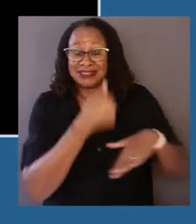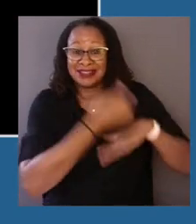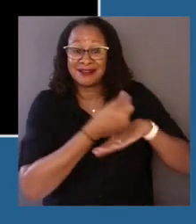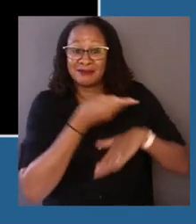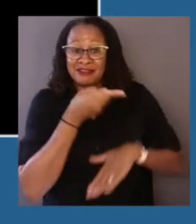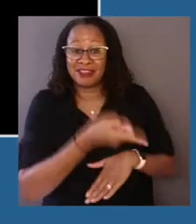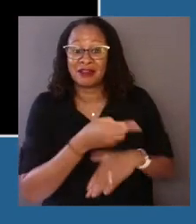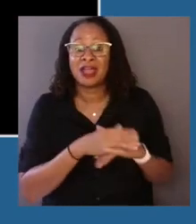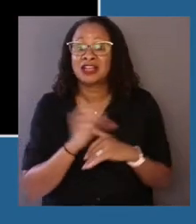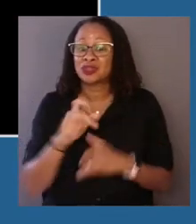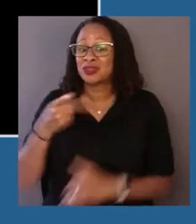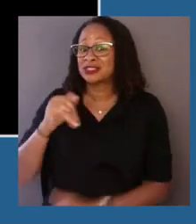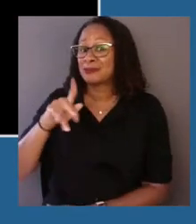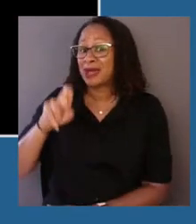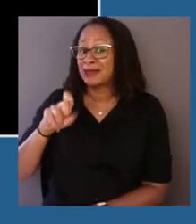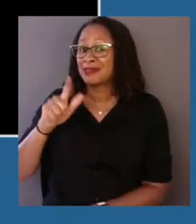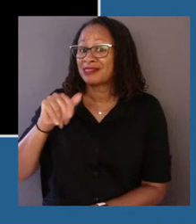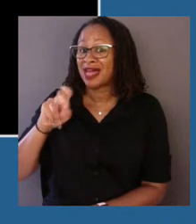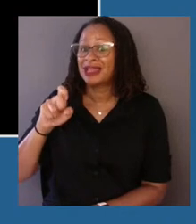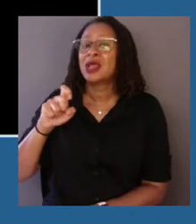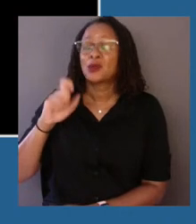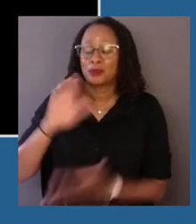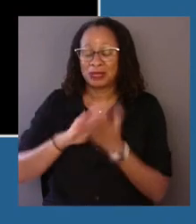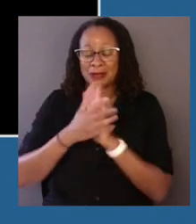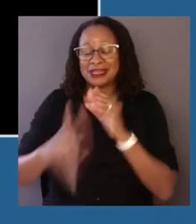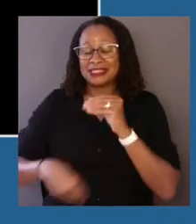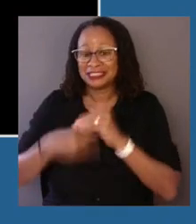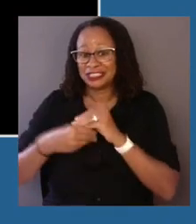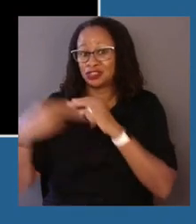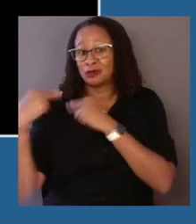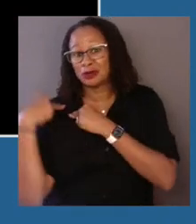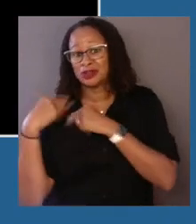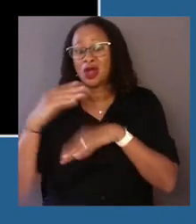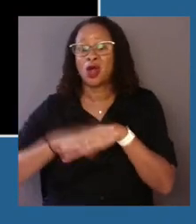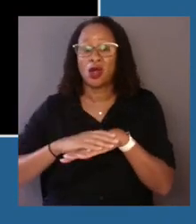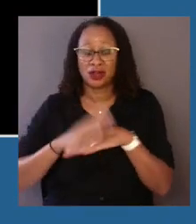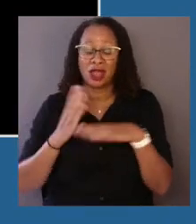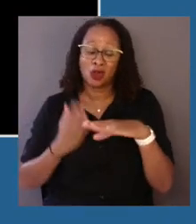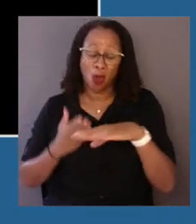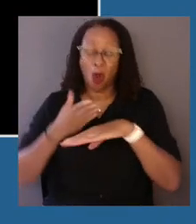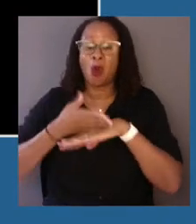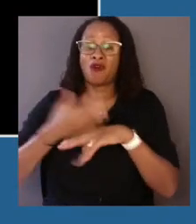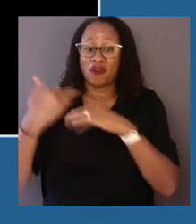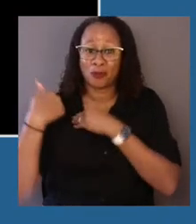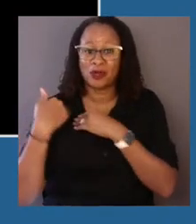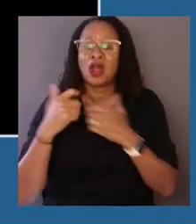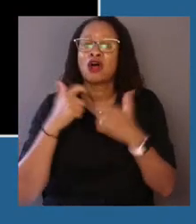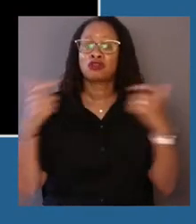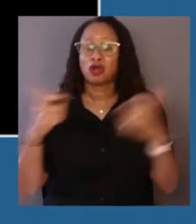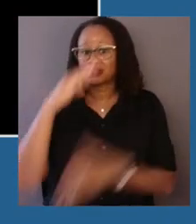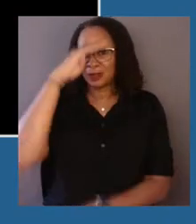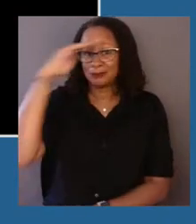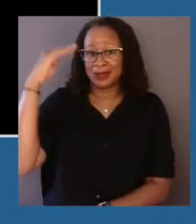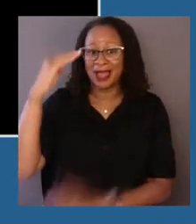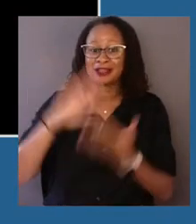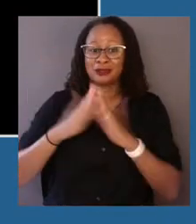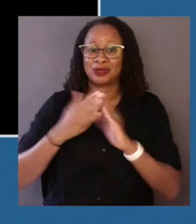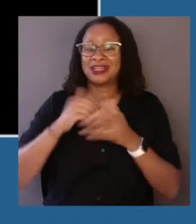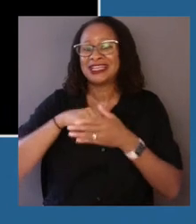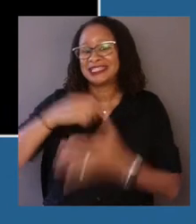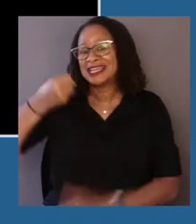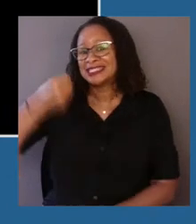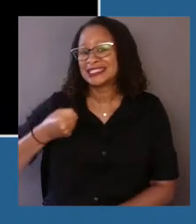would have been an additional burden on wildly overburdened, largely Black communities in South Memphis.